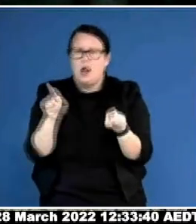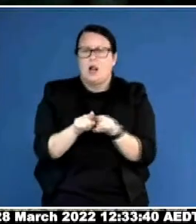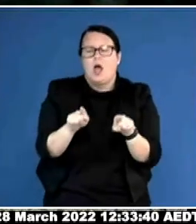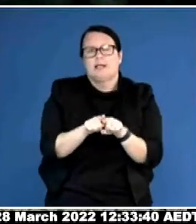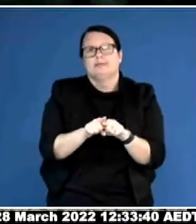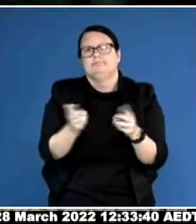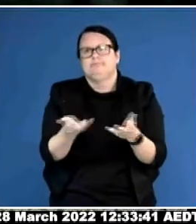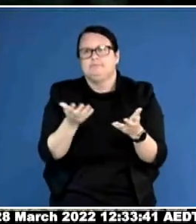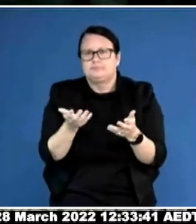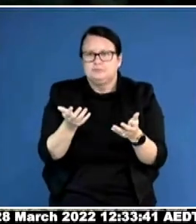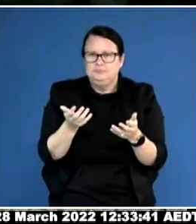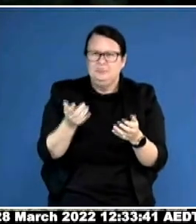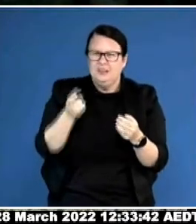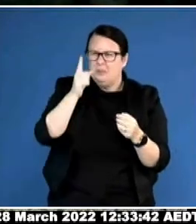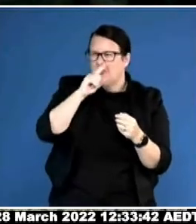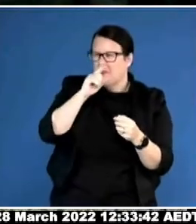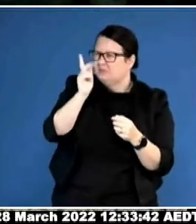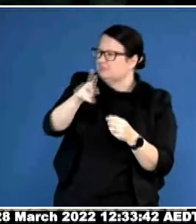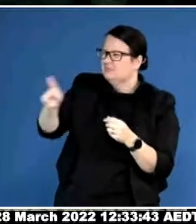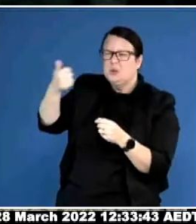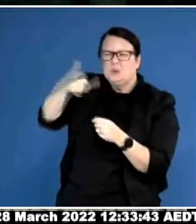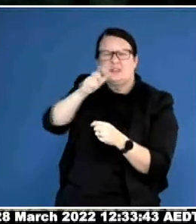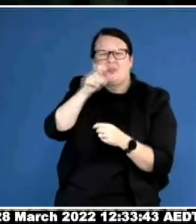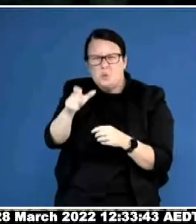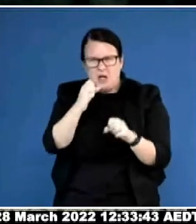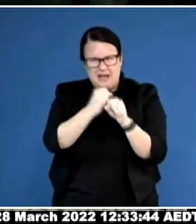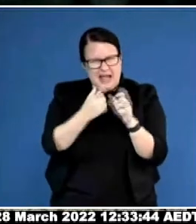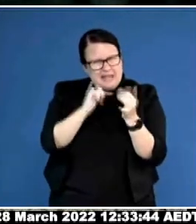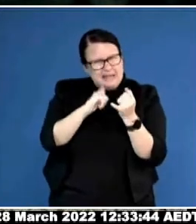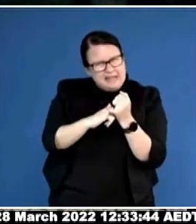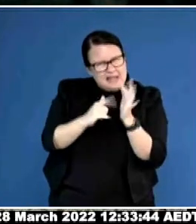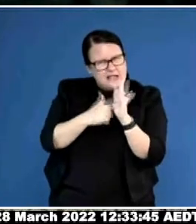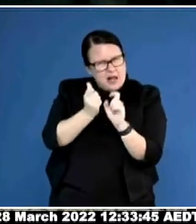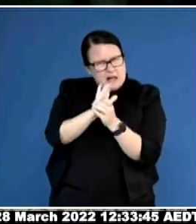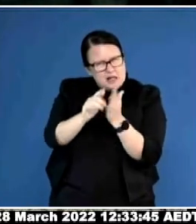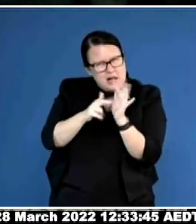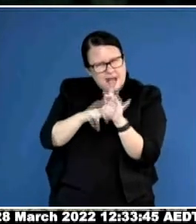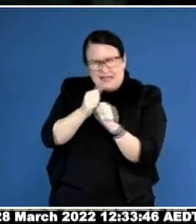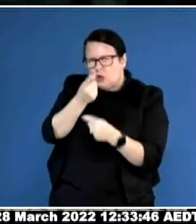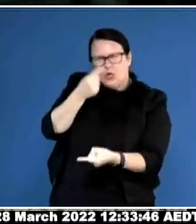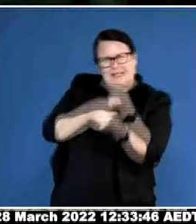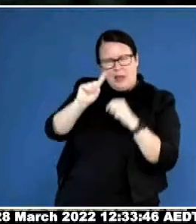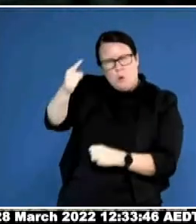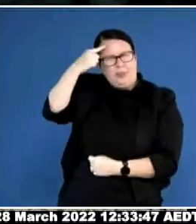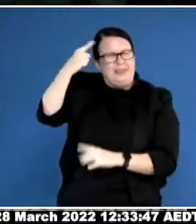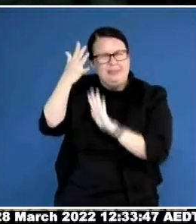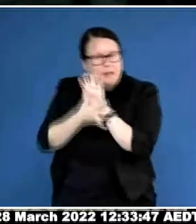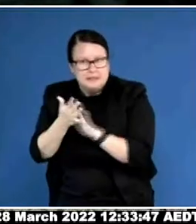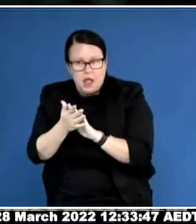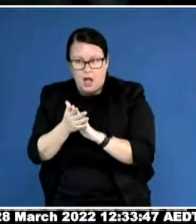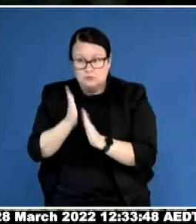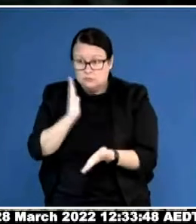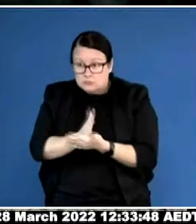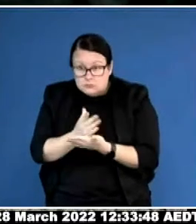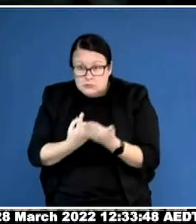common parlance, but does gaslighting mean you just sort of question yourself and you think, does that really happen to me?